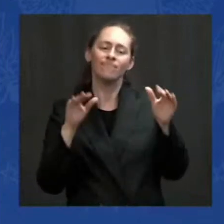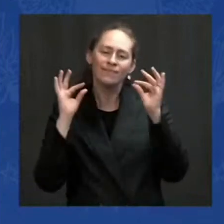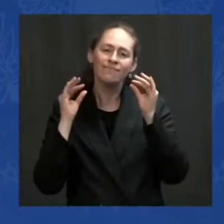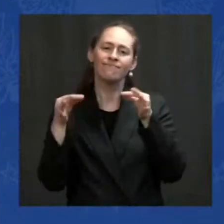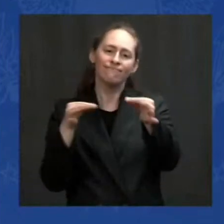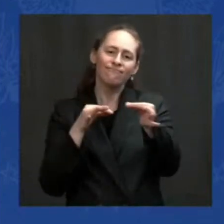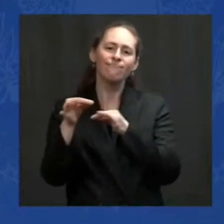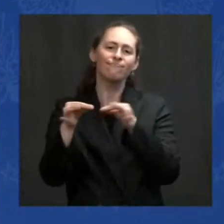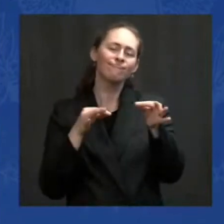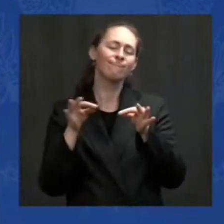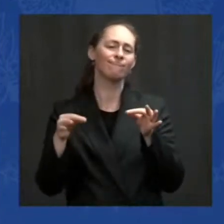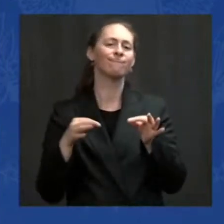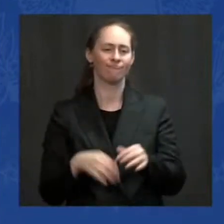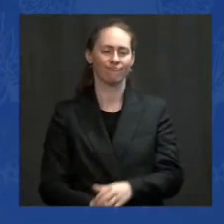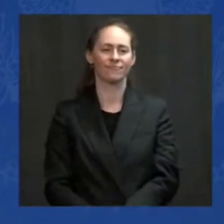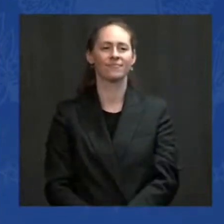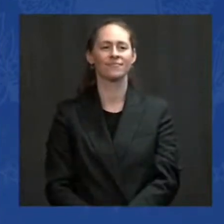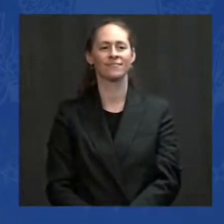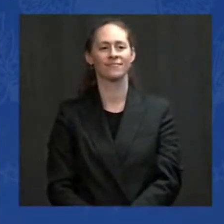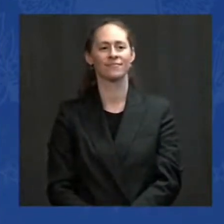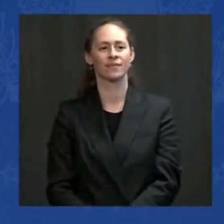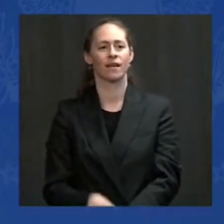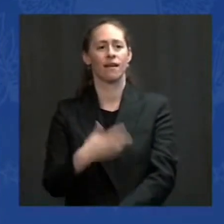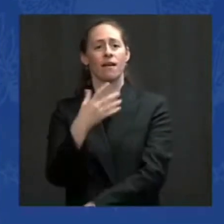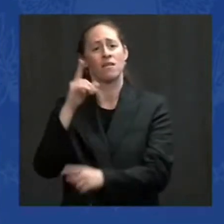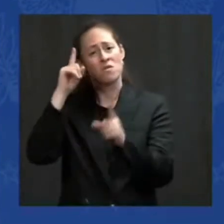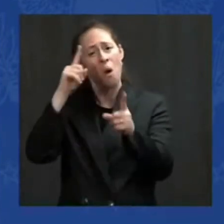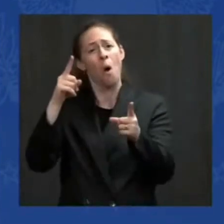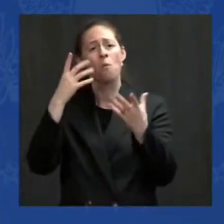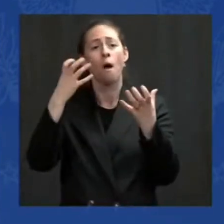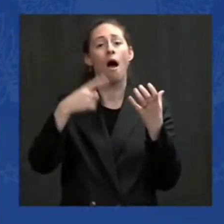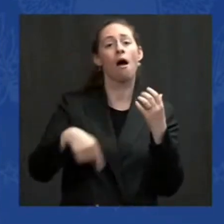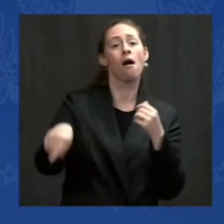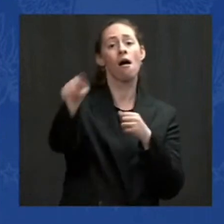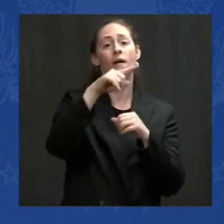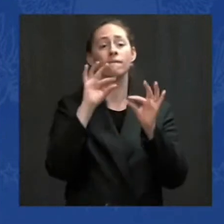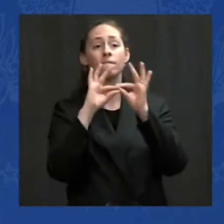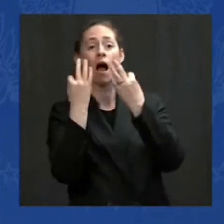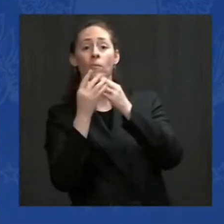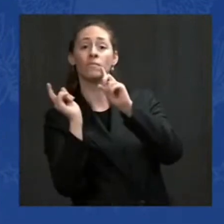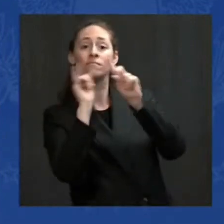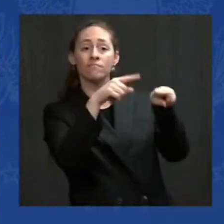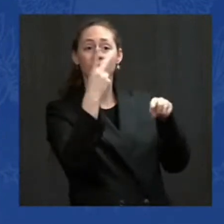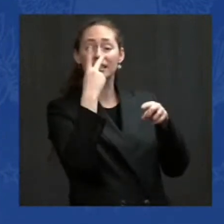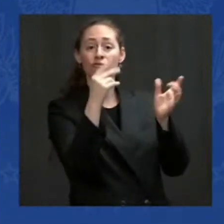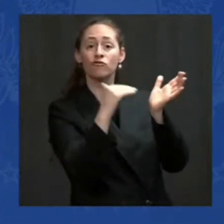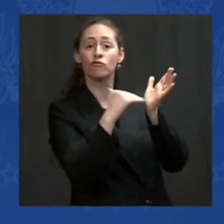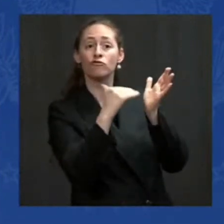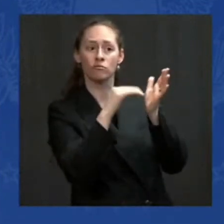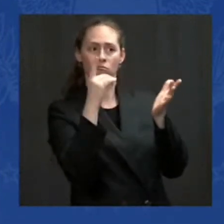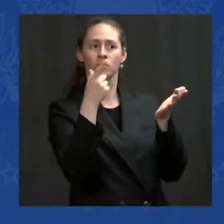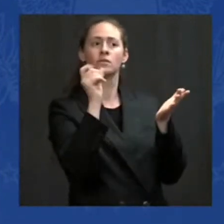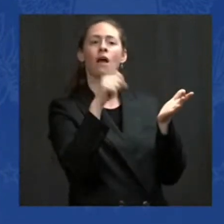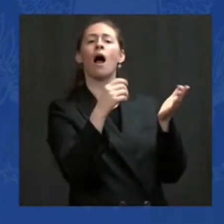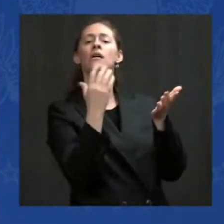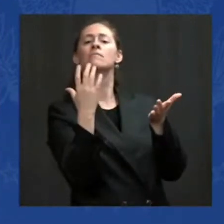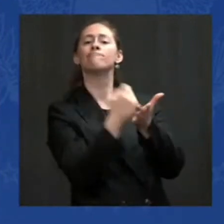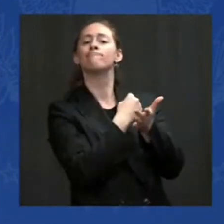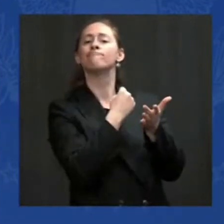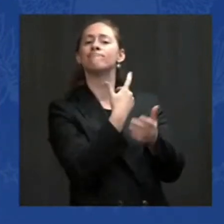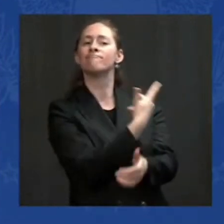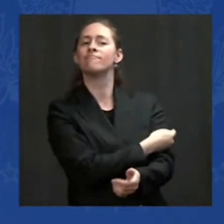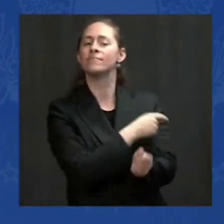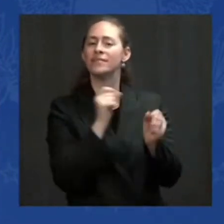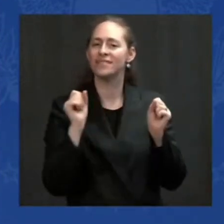We will get vaccines to more and more family doctors so Americans can get a shot at their doctor's office. Across the last